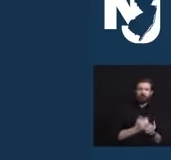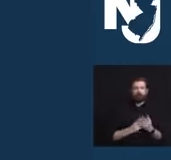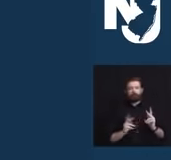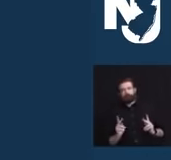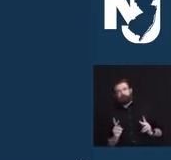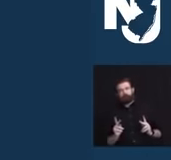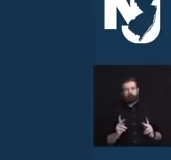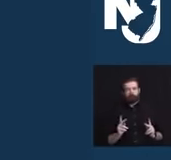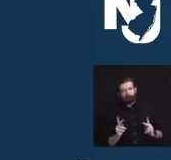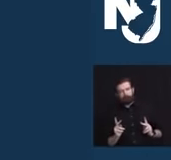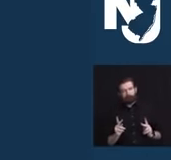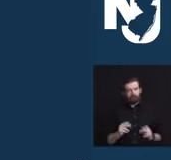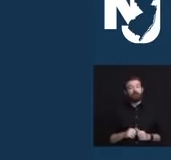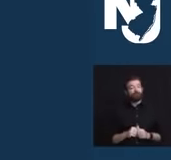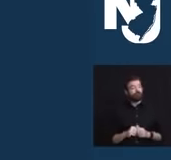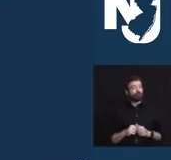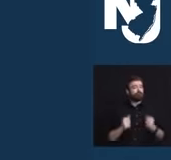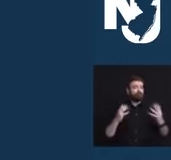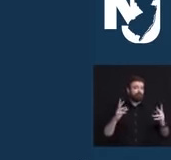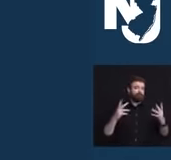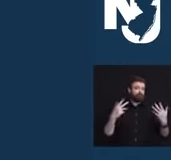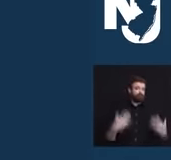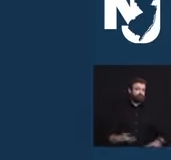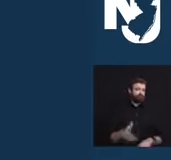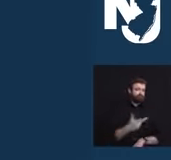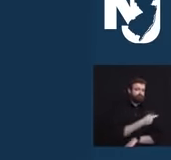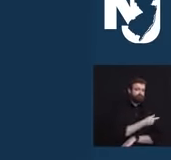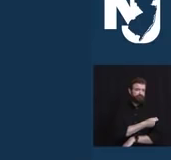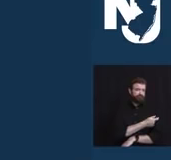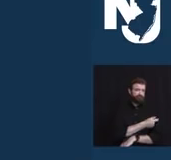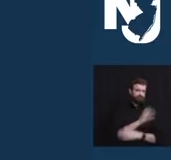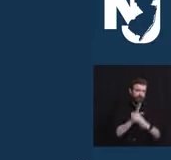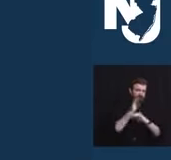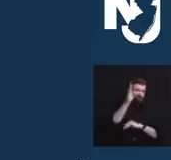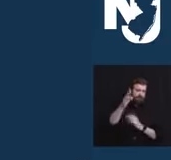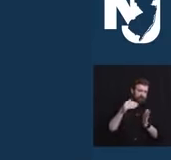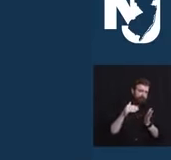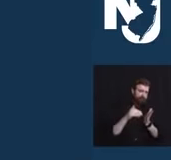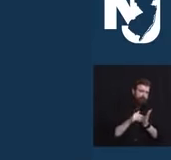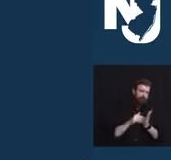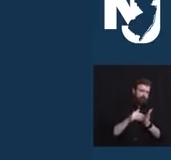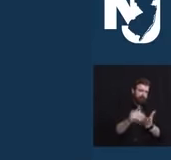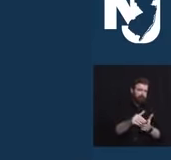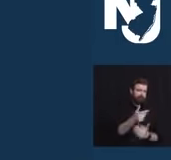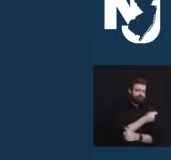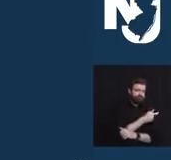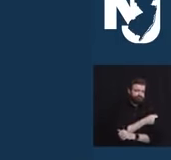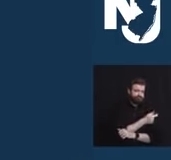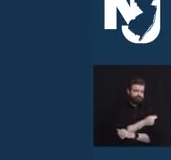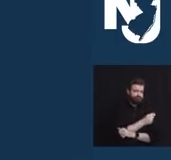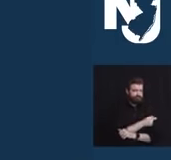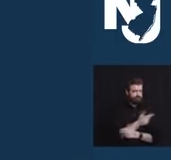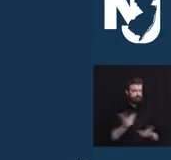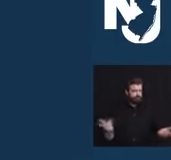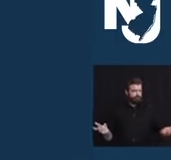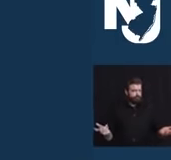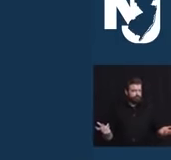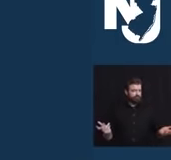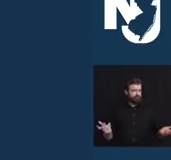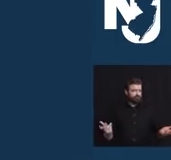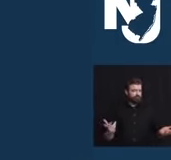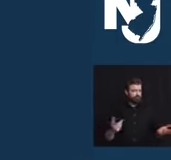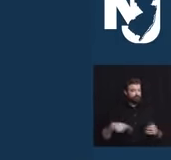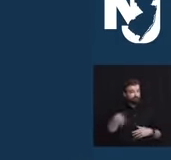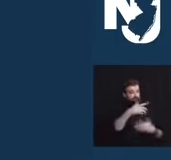7,135,235 shots in arms as of today, we know who's with us in already getting vaccinated, and we thank each and